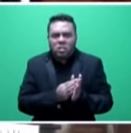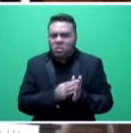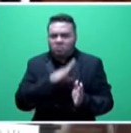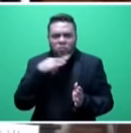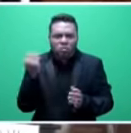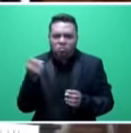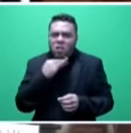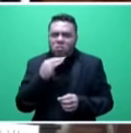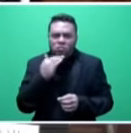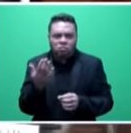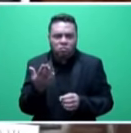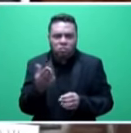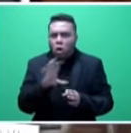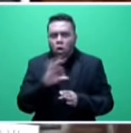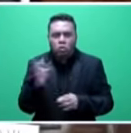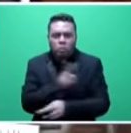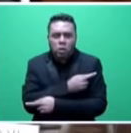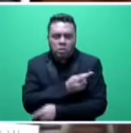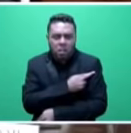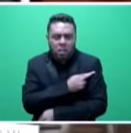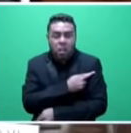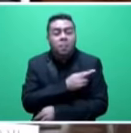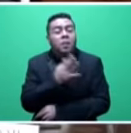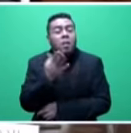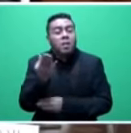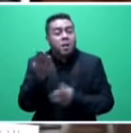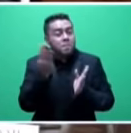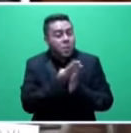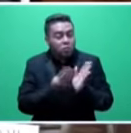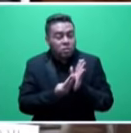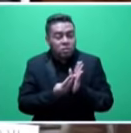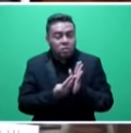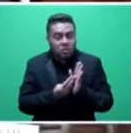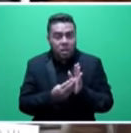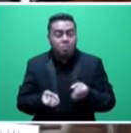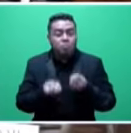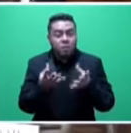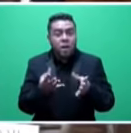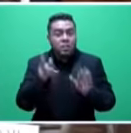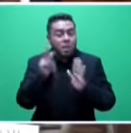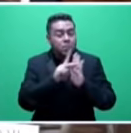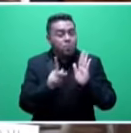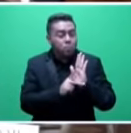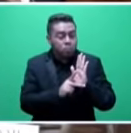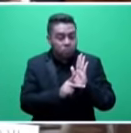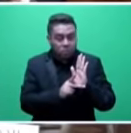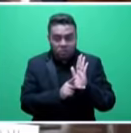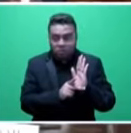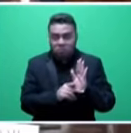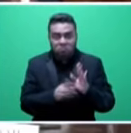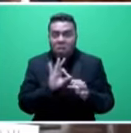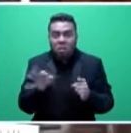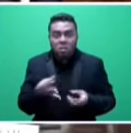budget. While the budget is terribly expansionary, it provides the policymakers least direction in